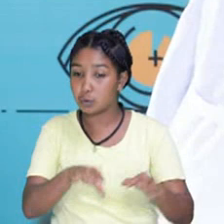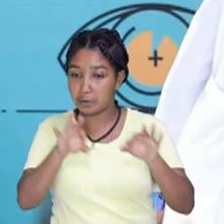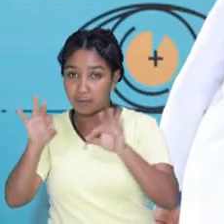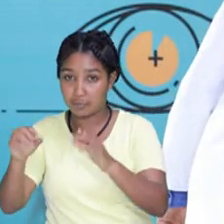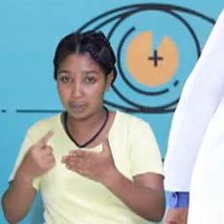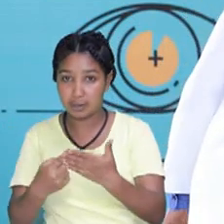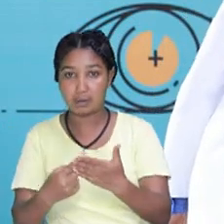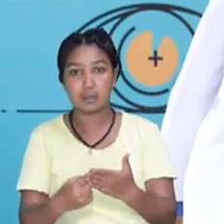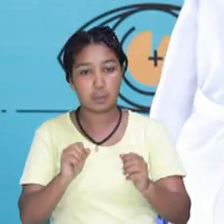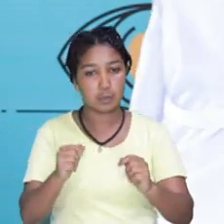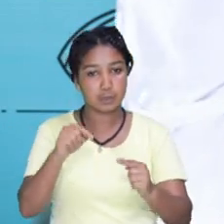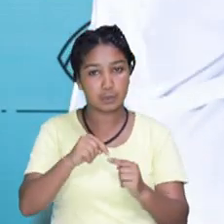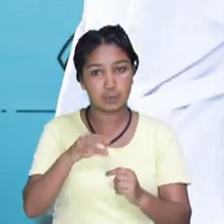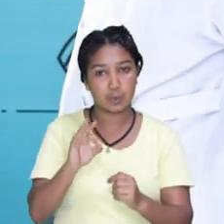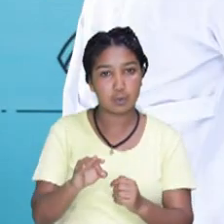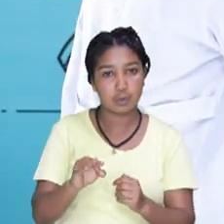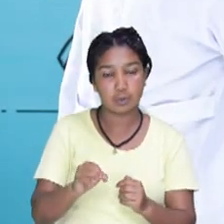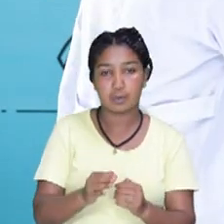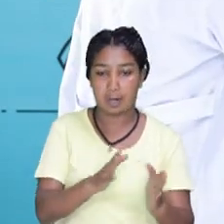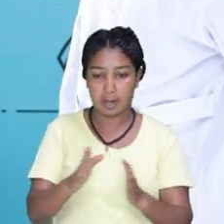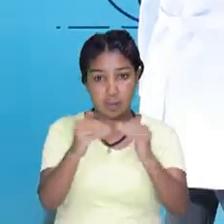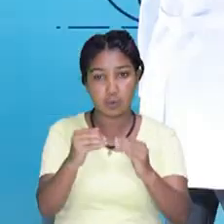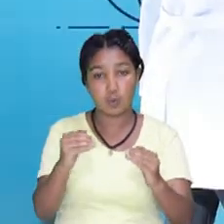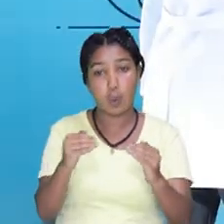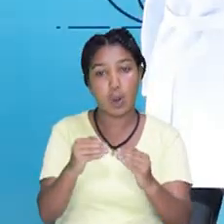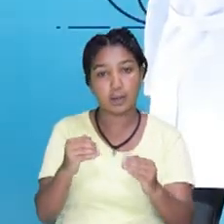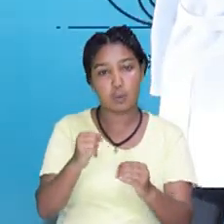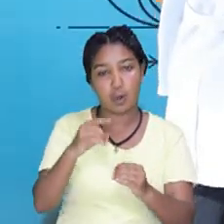substitute this, it's possible to rearrange this like this: work plus 1 over 2 mv